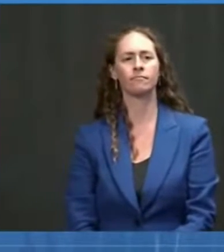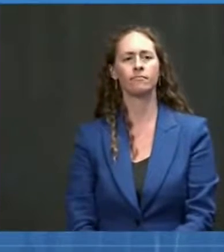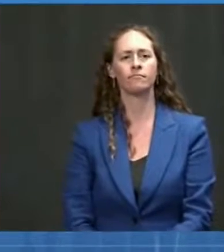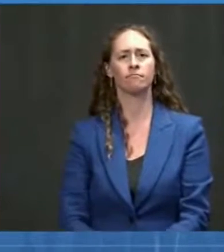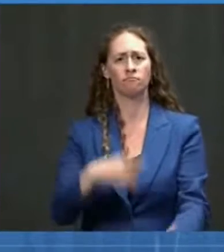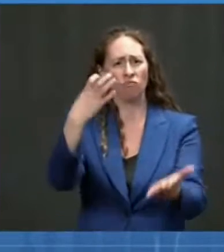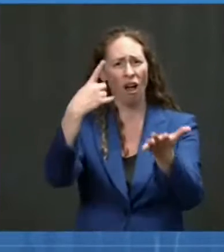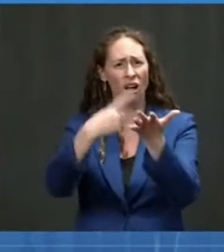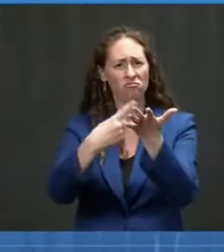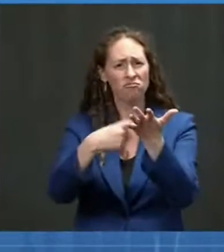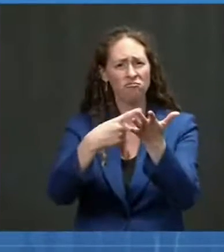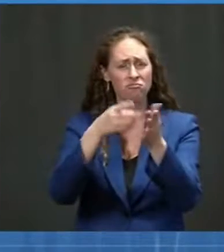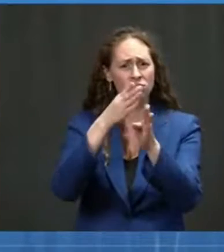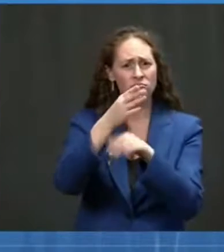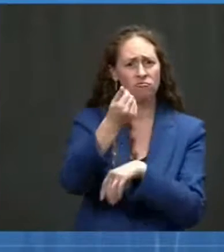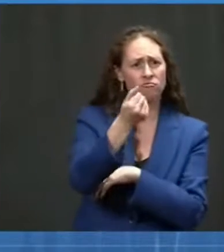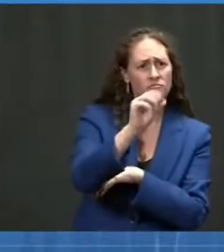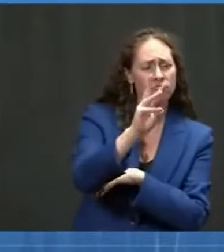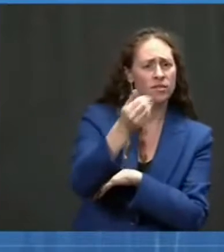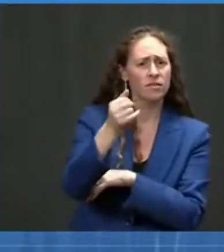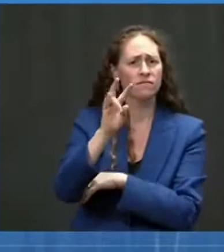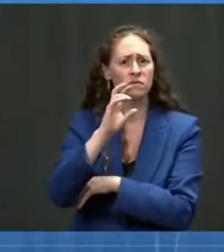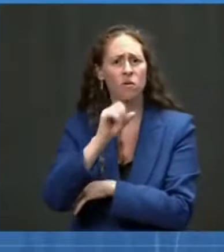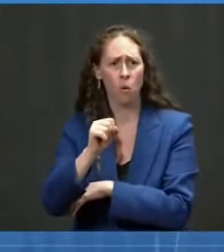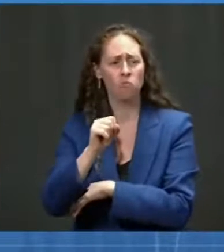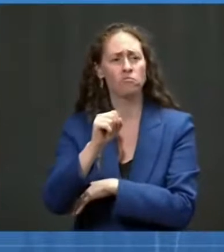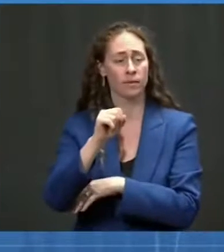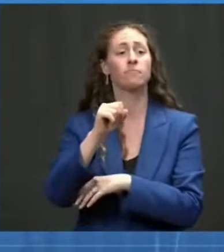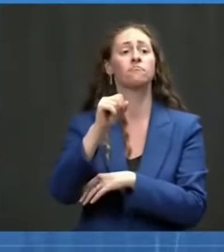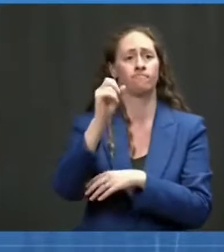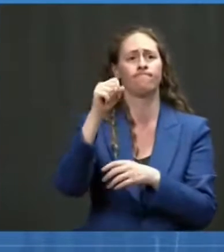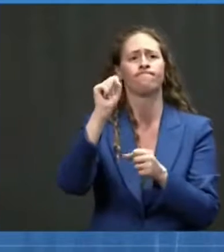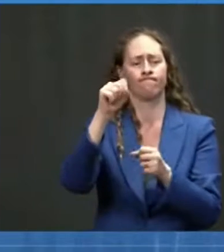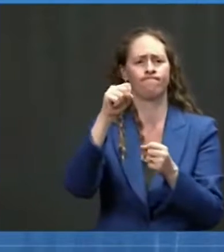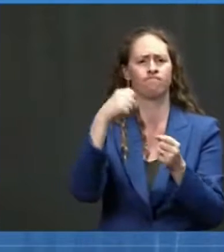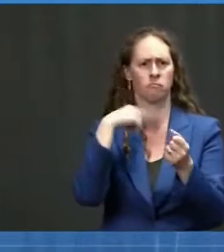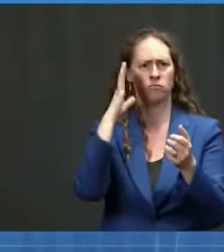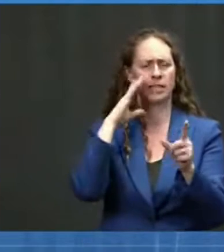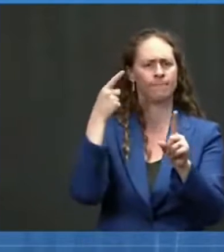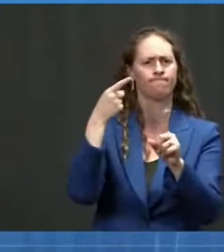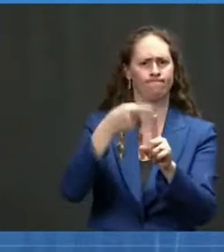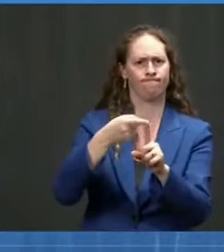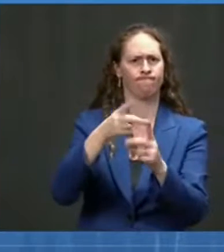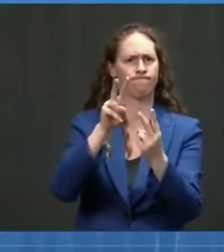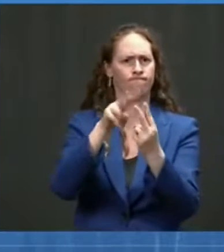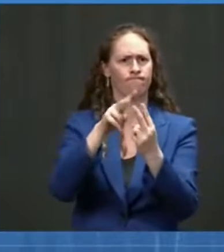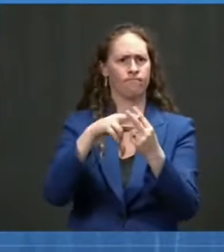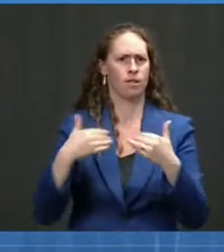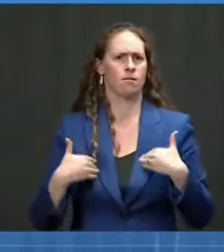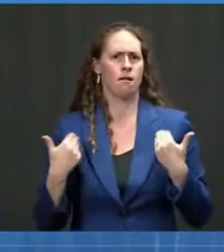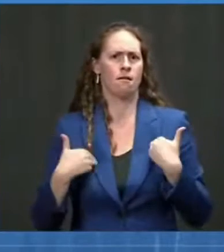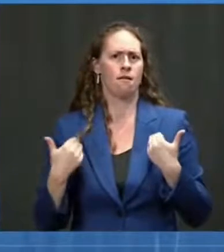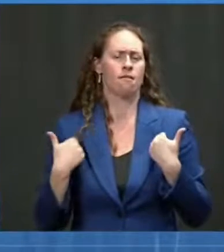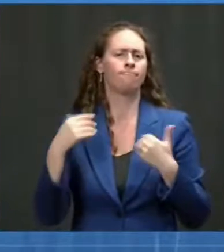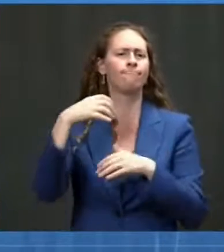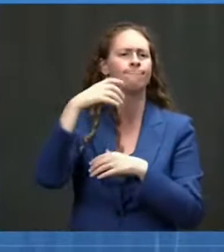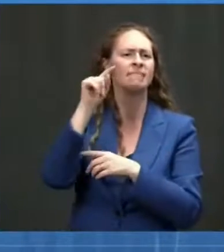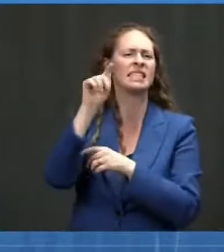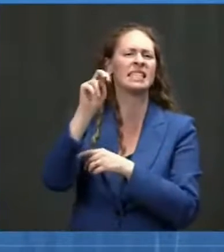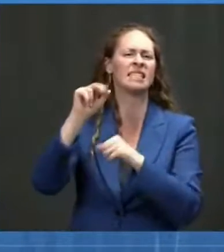Sure. So it's a good question. And when it comes to 16 and 17-year-olds and minors in general, we are going to let the